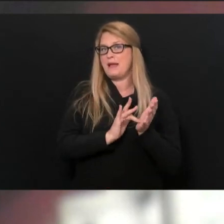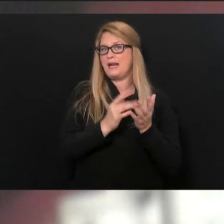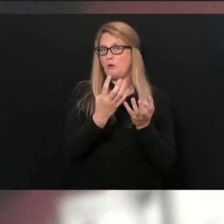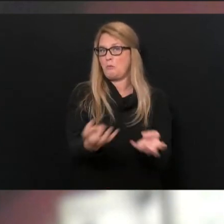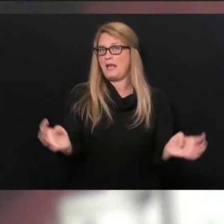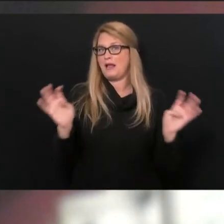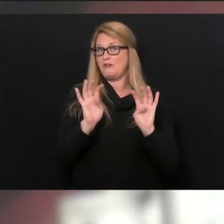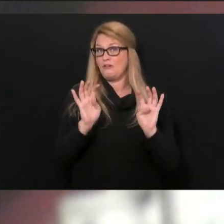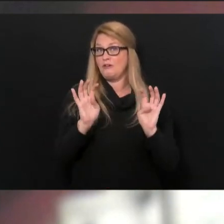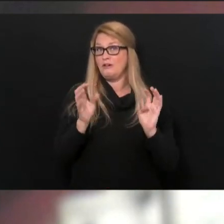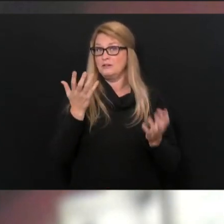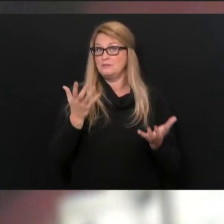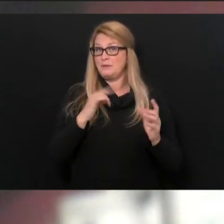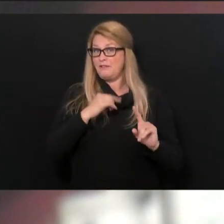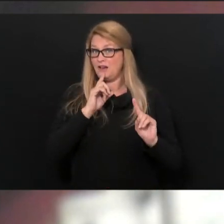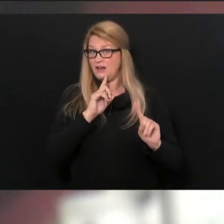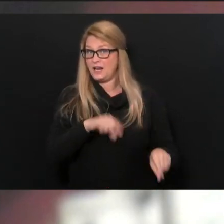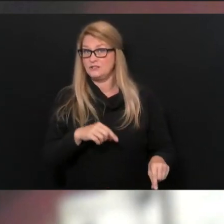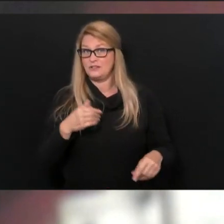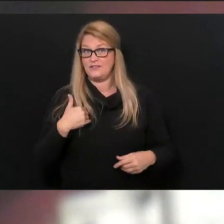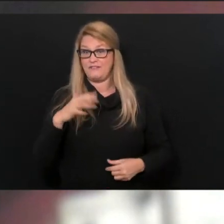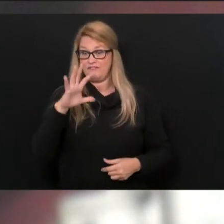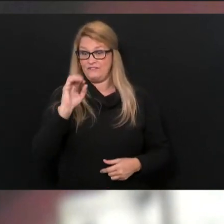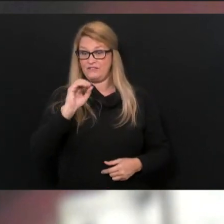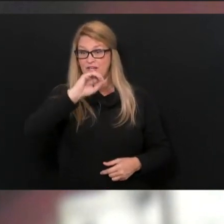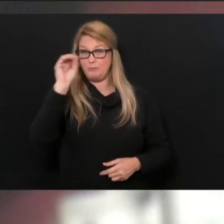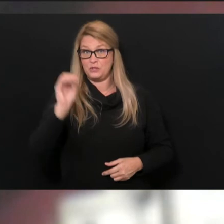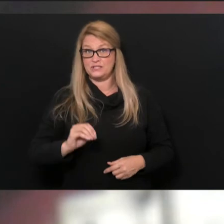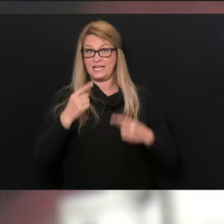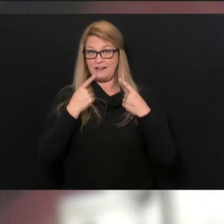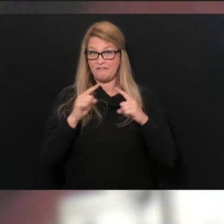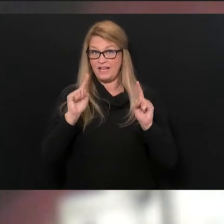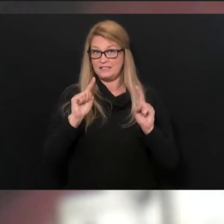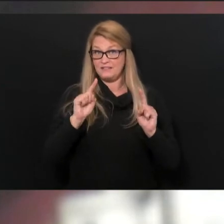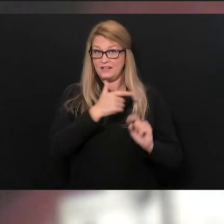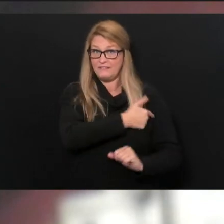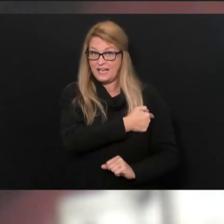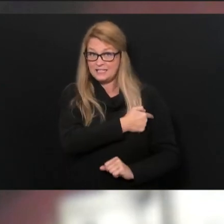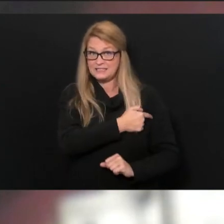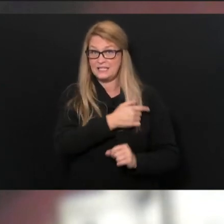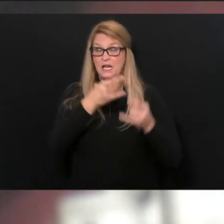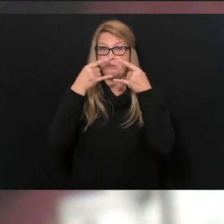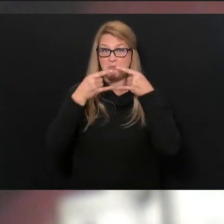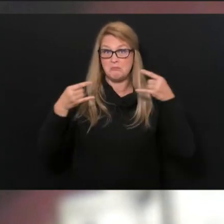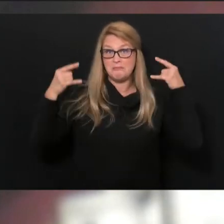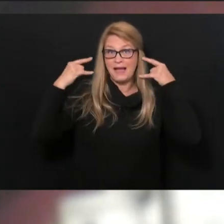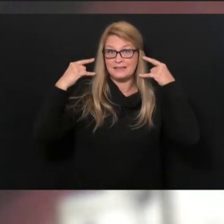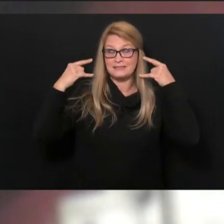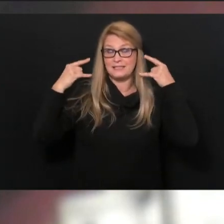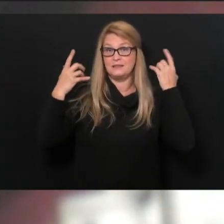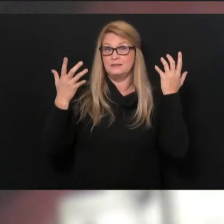in if they have a 50% effective vaccine and they wear their mask, what kind